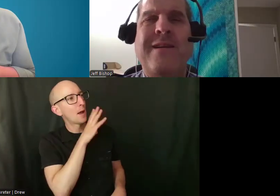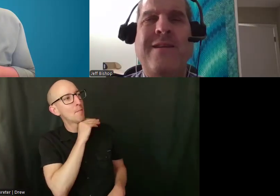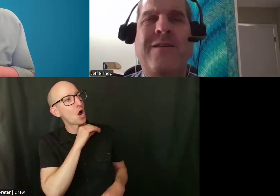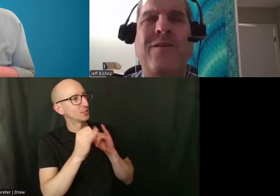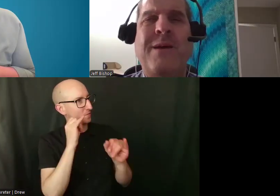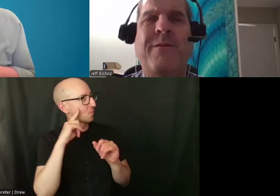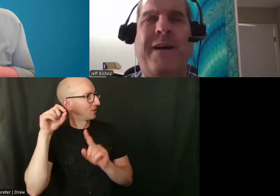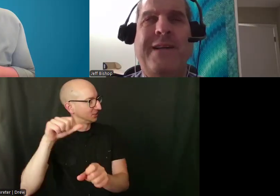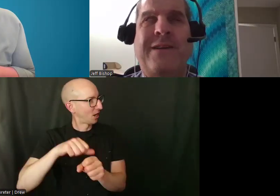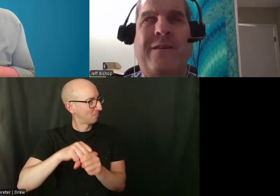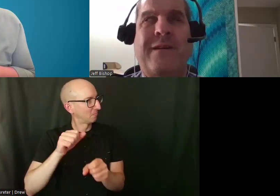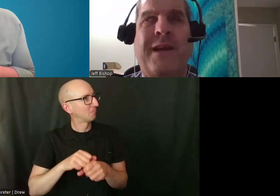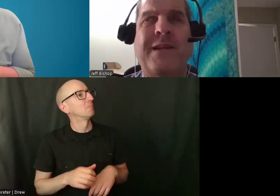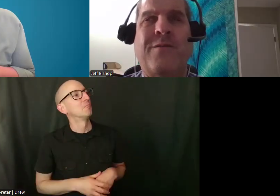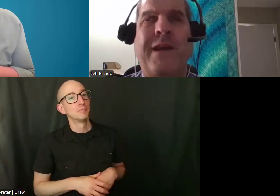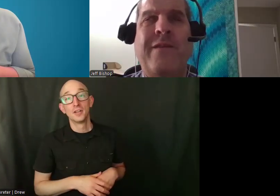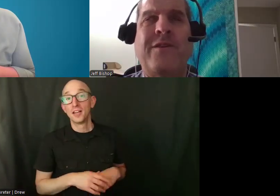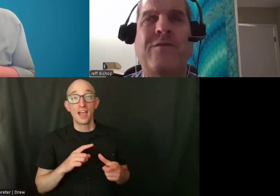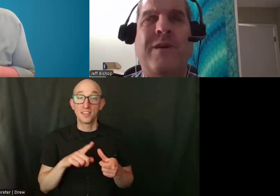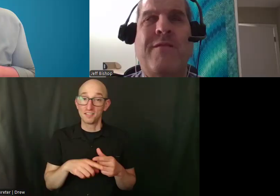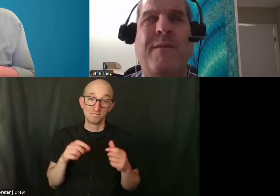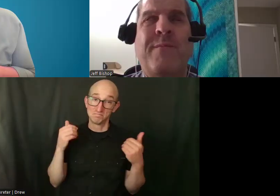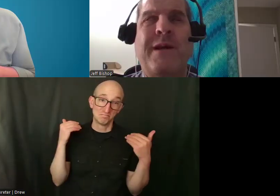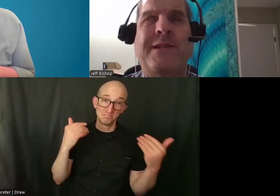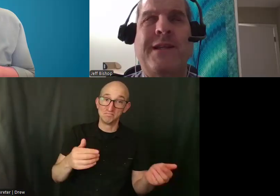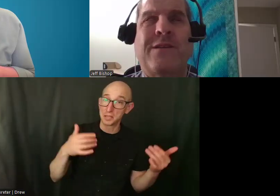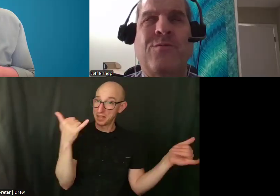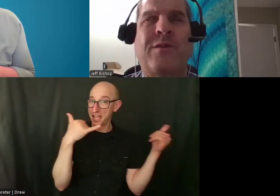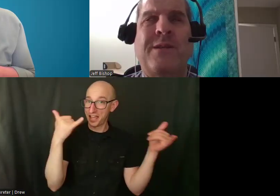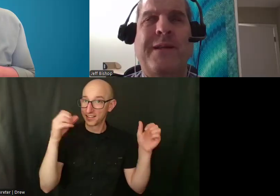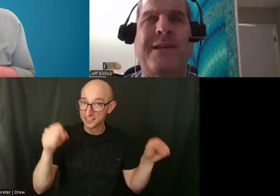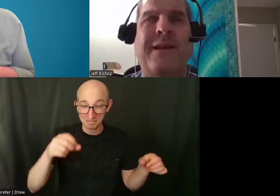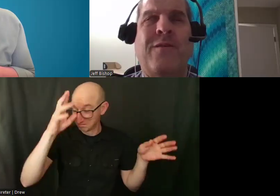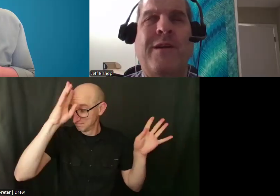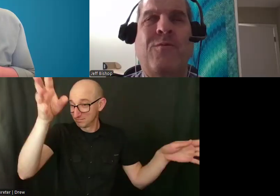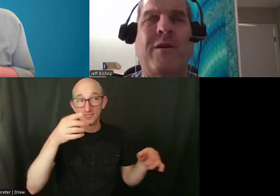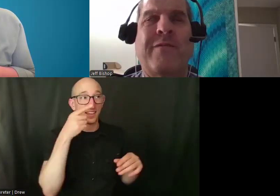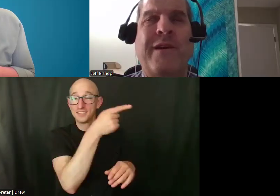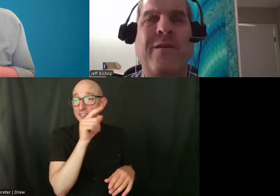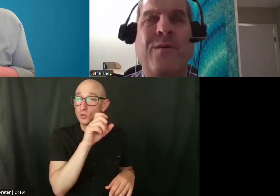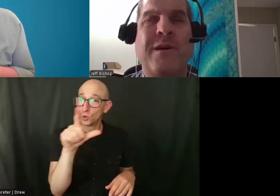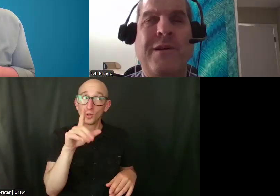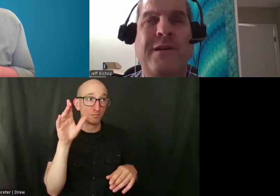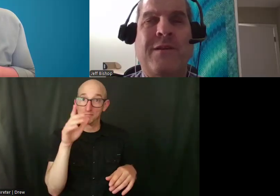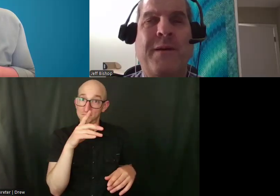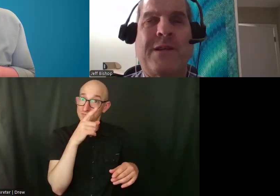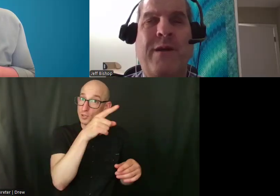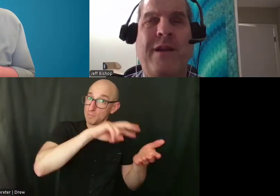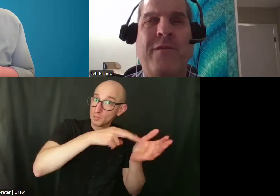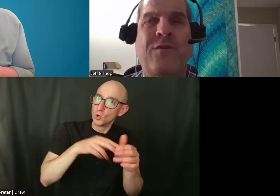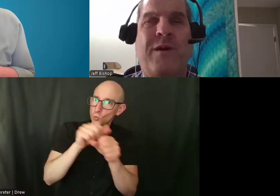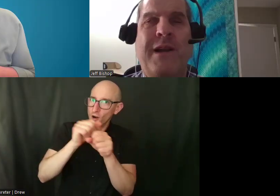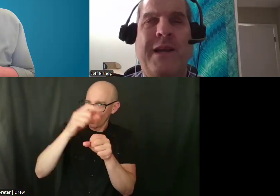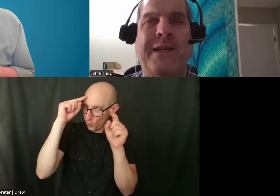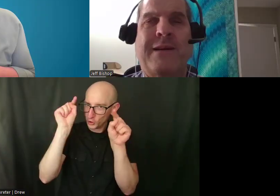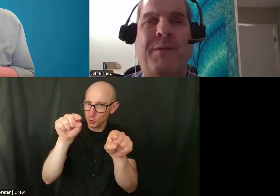and then improvise here. Get as creative as you want. Remember, it's a tool that's basically going to work for you. So be as creative